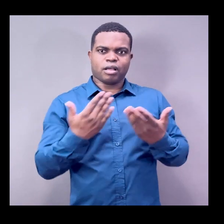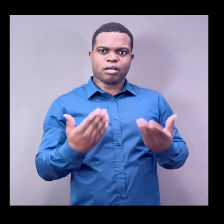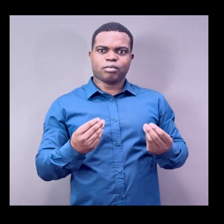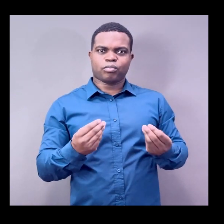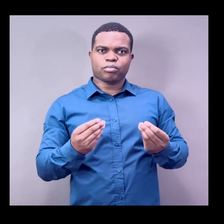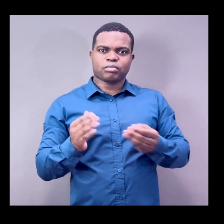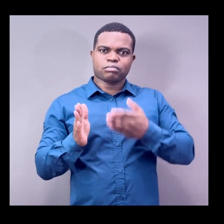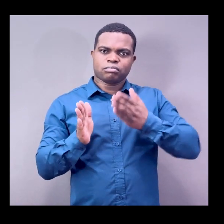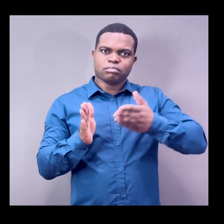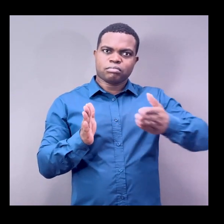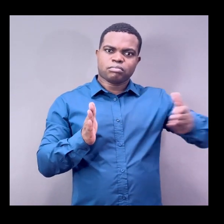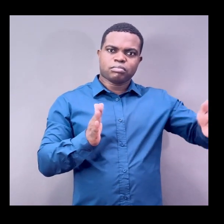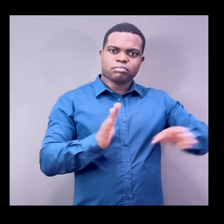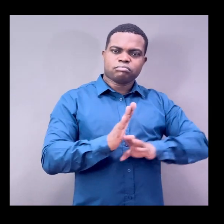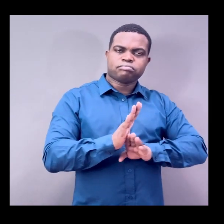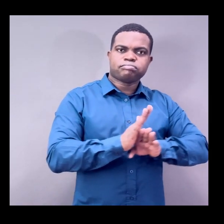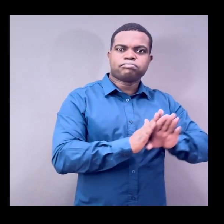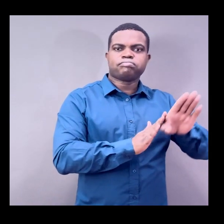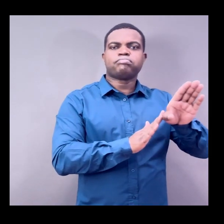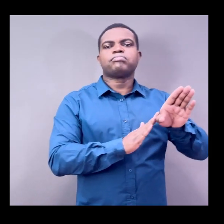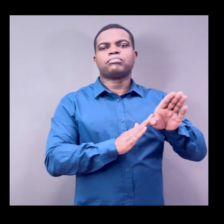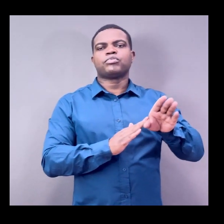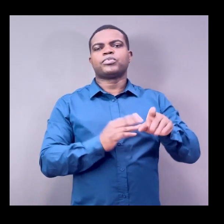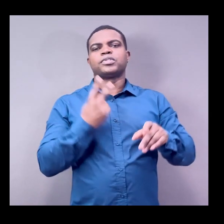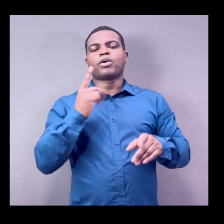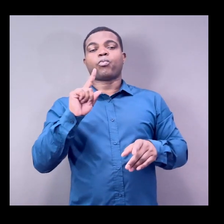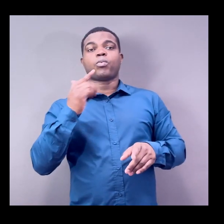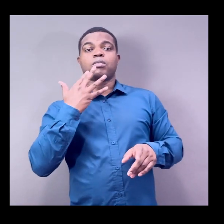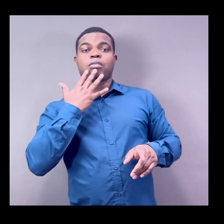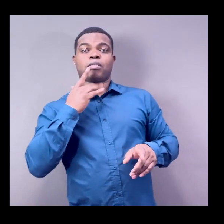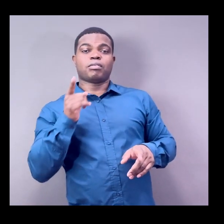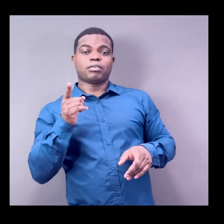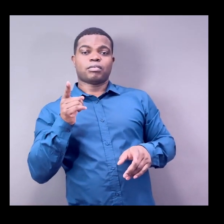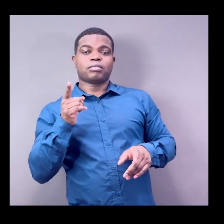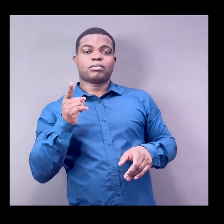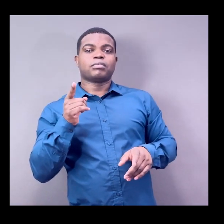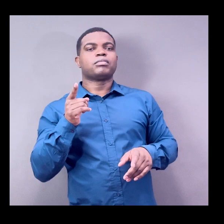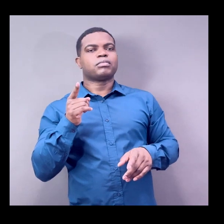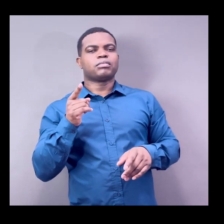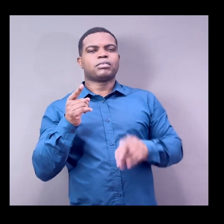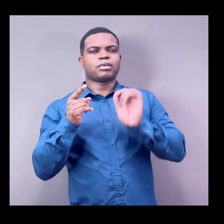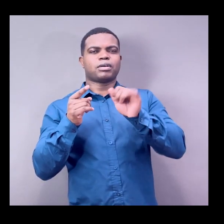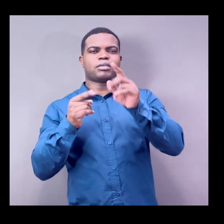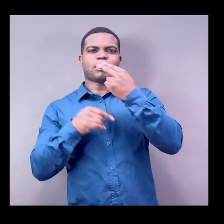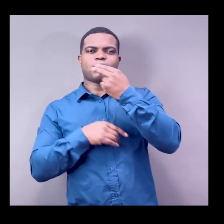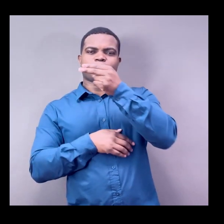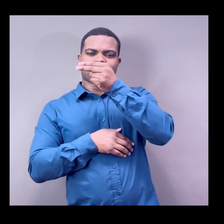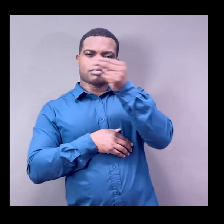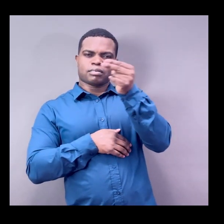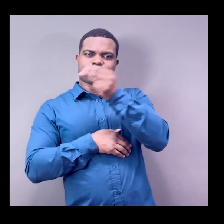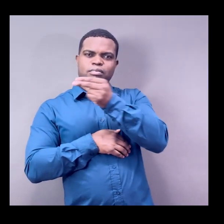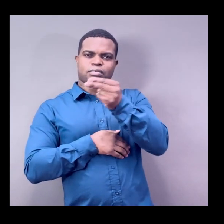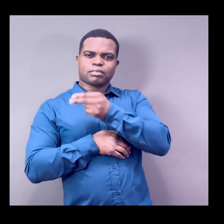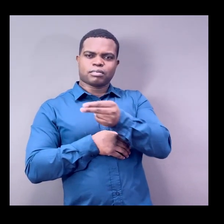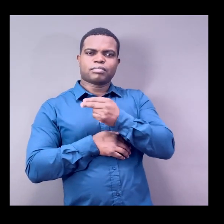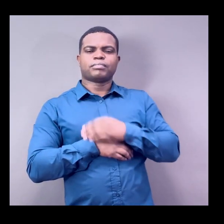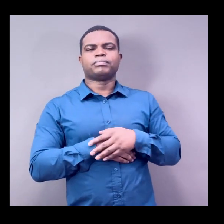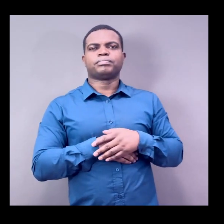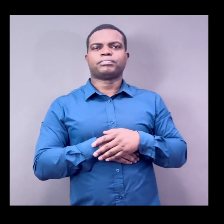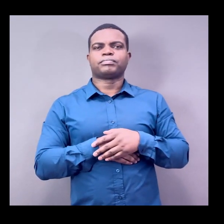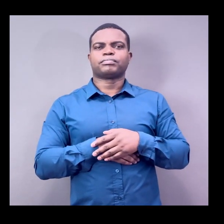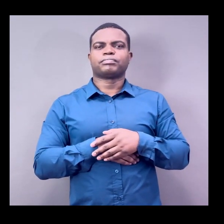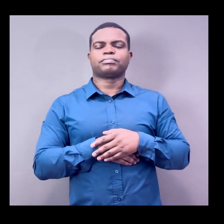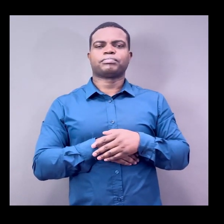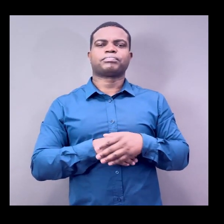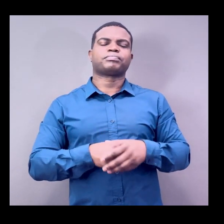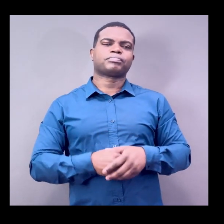It measures the progress of your task. You are the one that will color it using the highlighting key